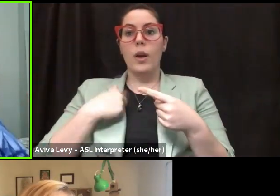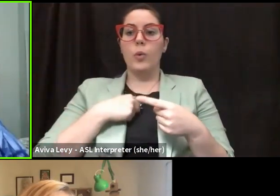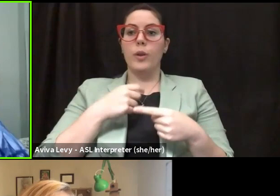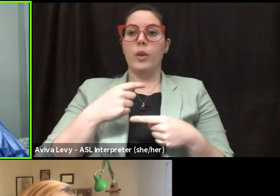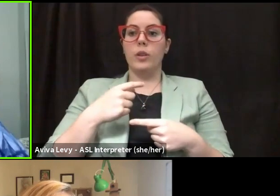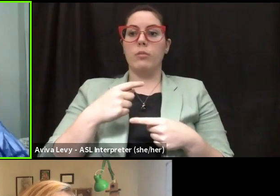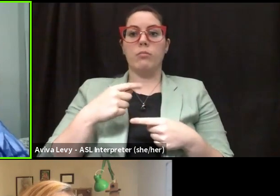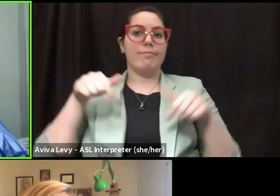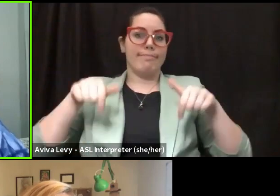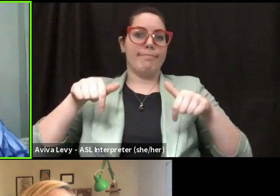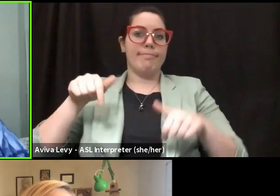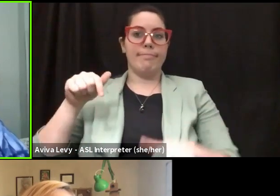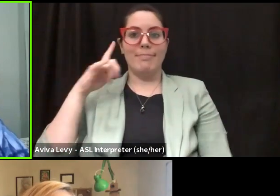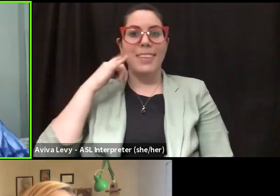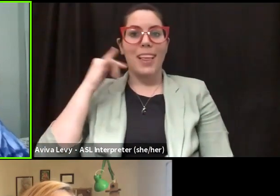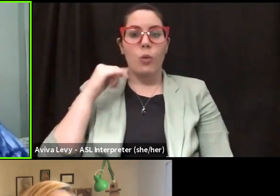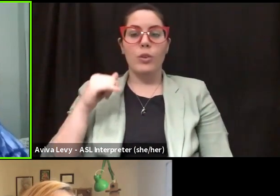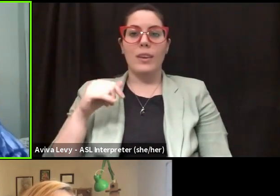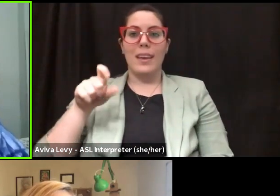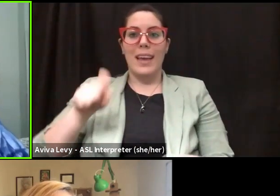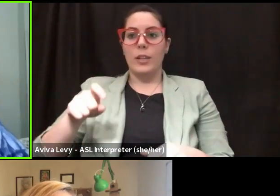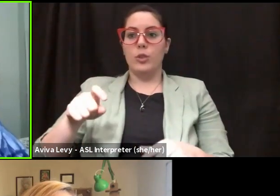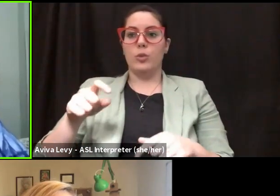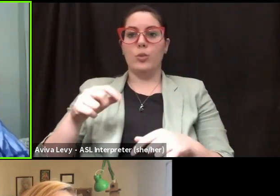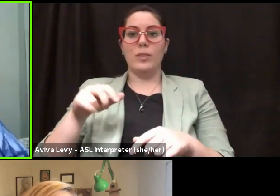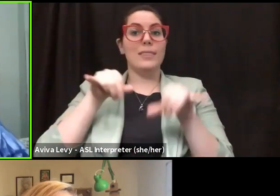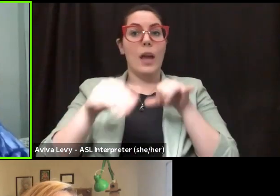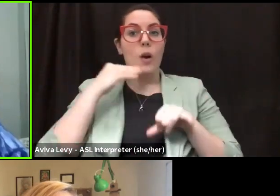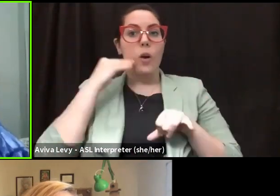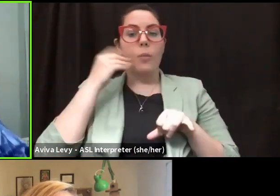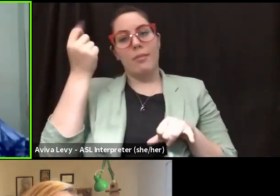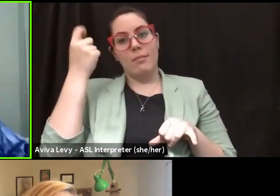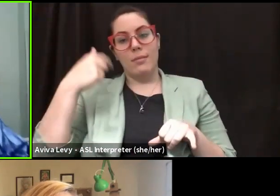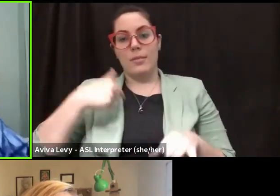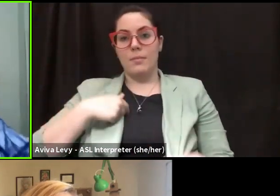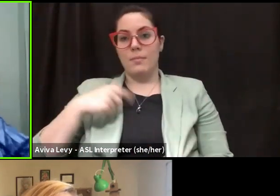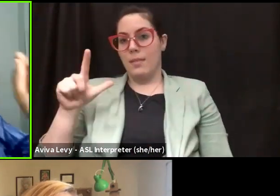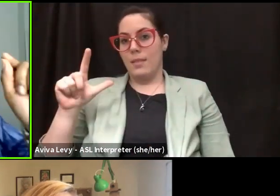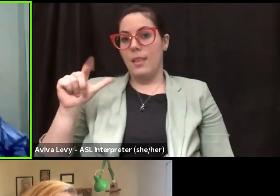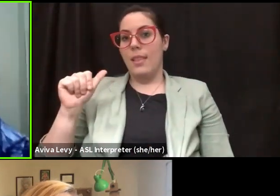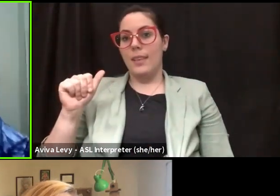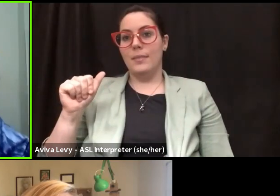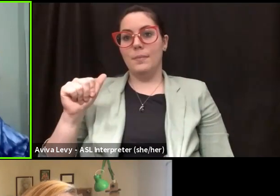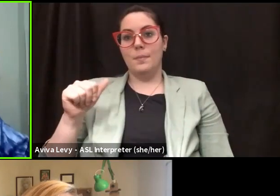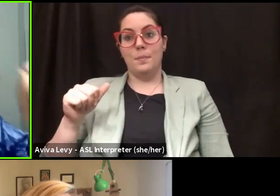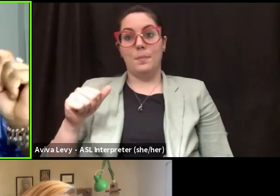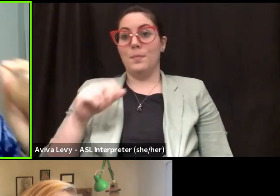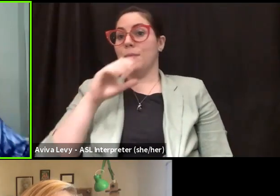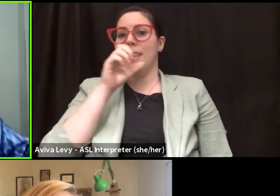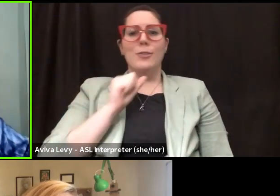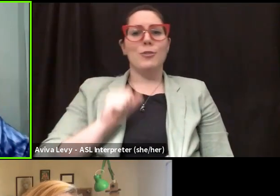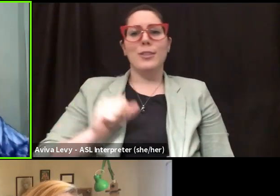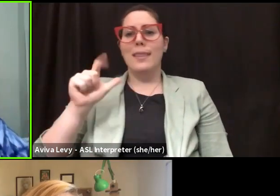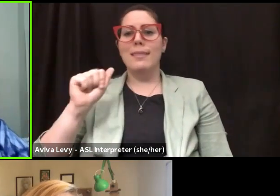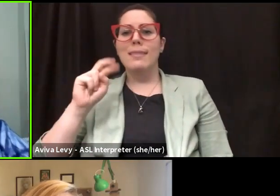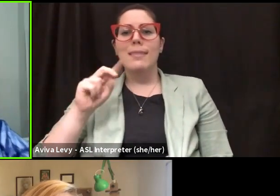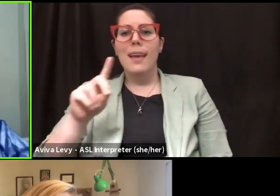in California, I'm here in Los Angeles, which is the ancient land of the Tongvu